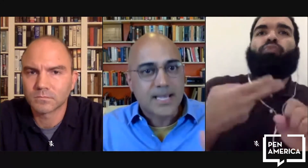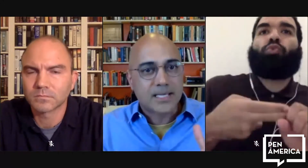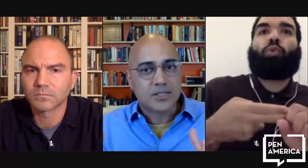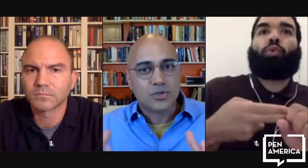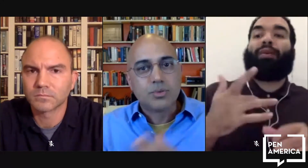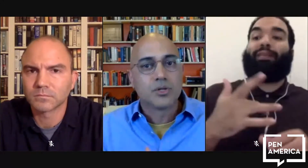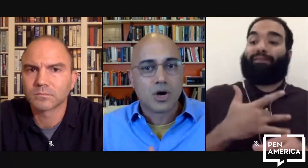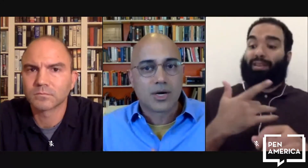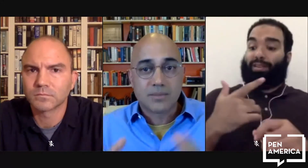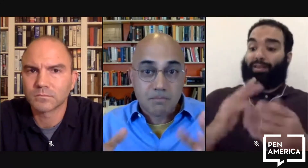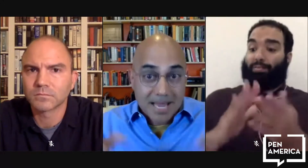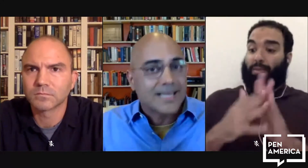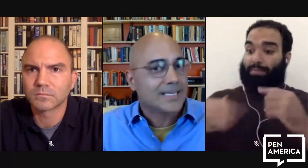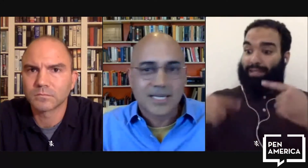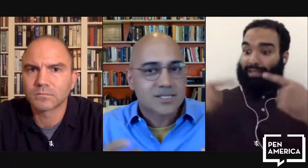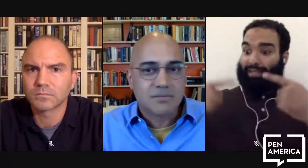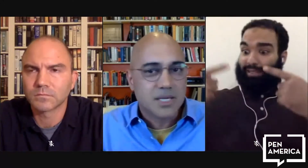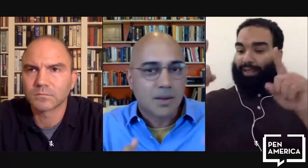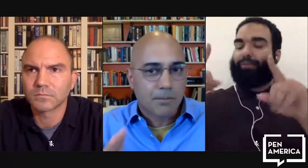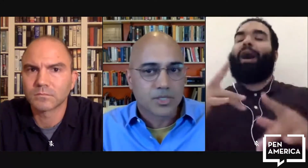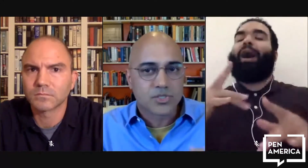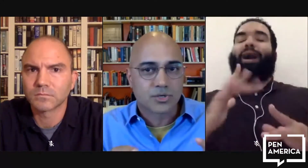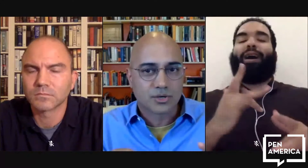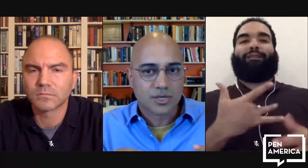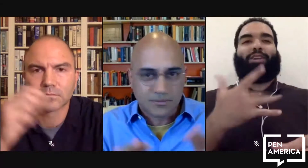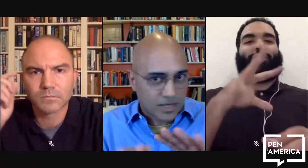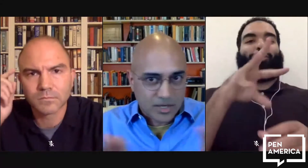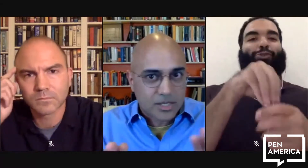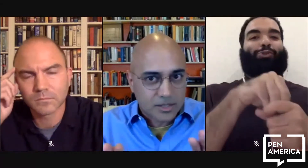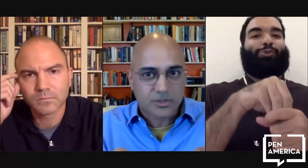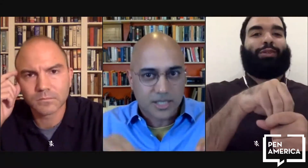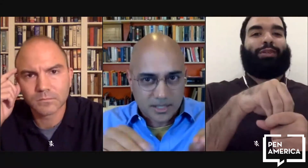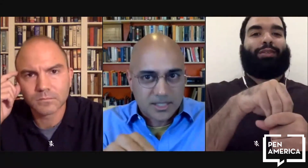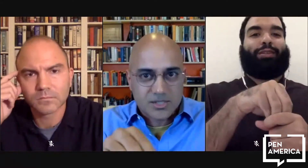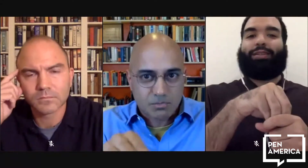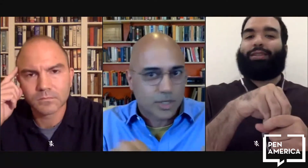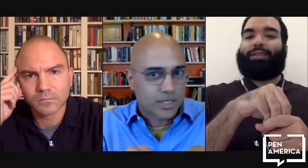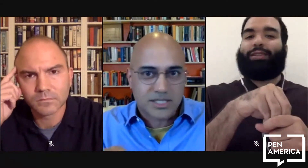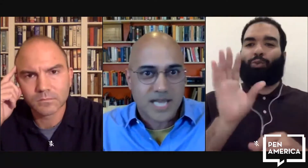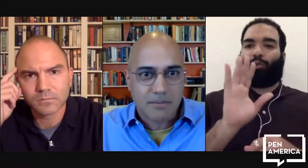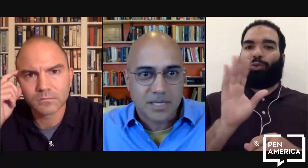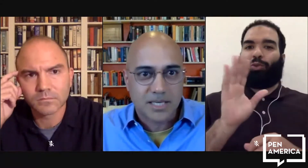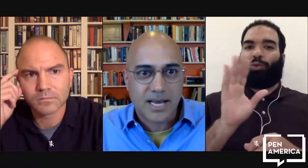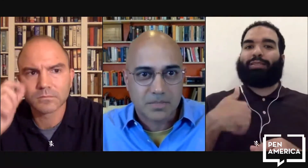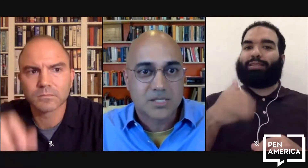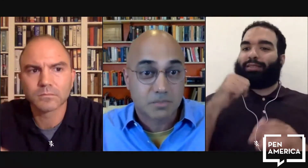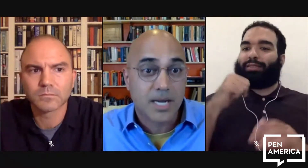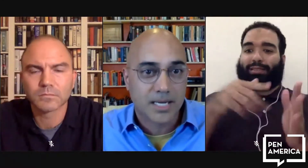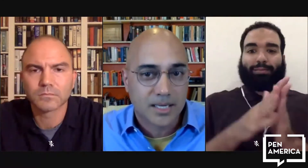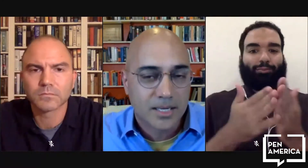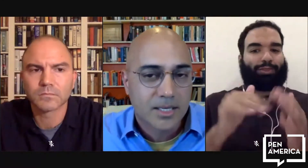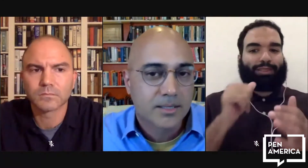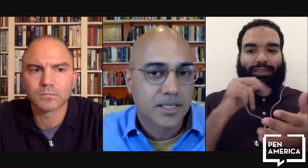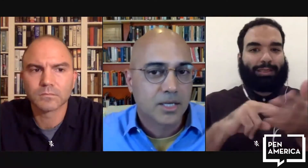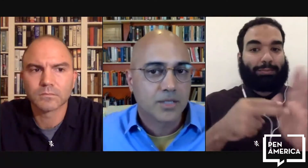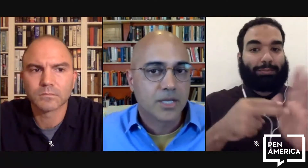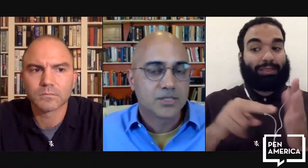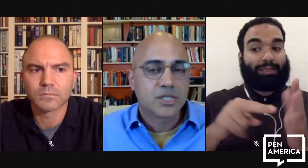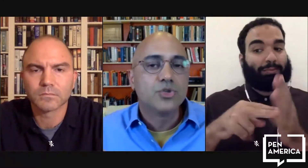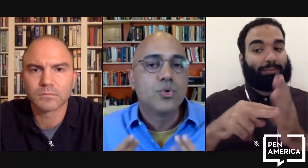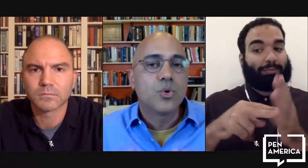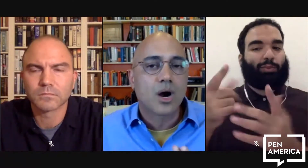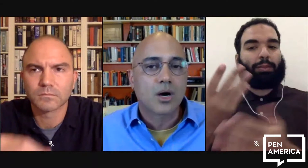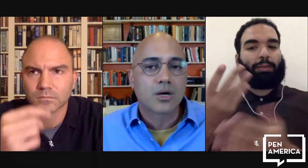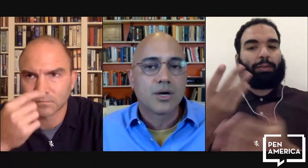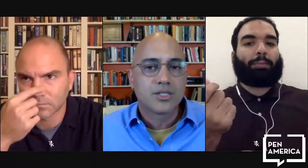you make it, you belong. And making it doesn't mean a Pulitzer. Very clearly in this book, it does not mean that. It means money. That